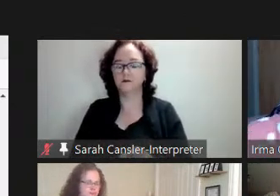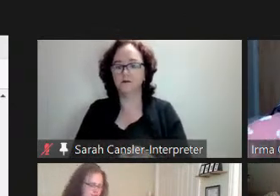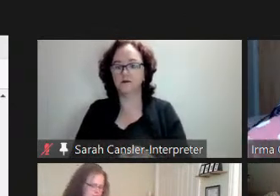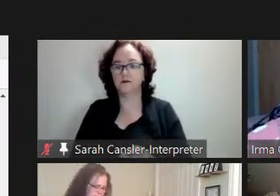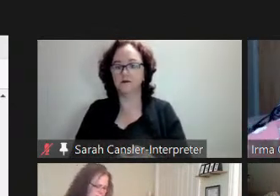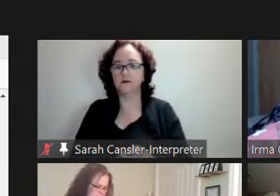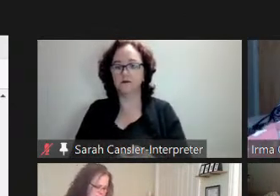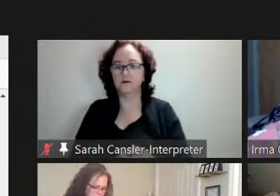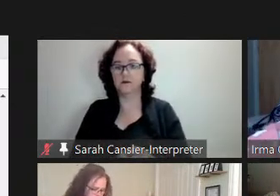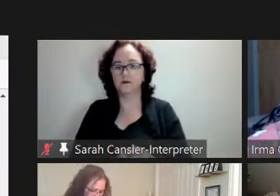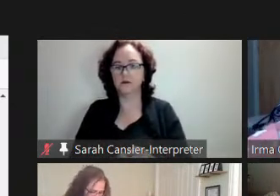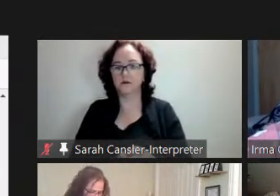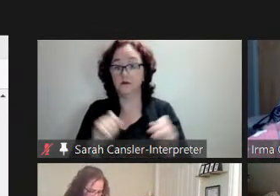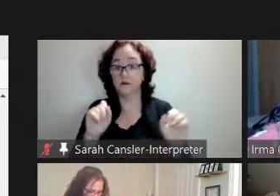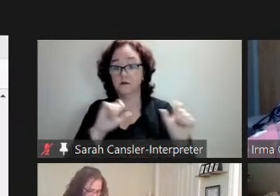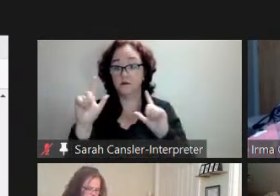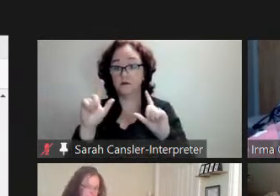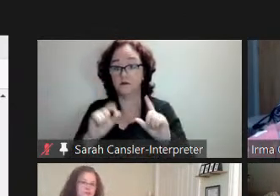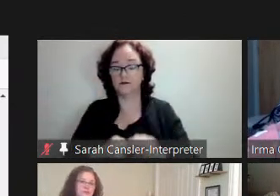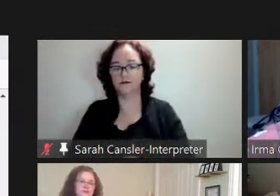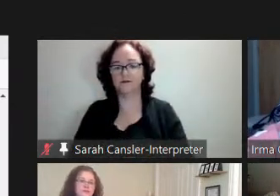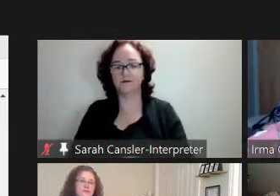If you move to the next slide.